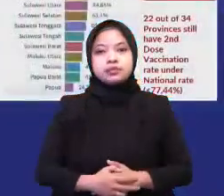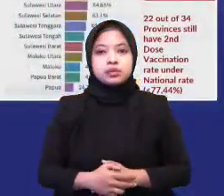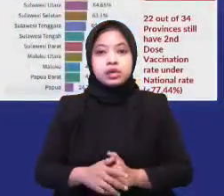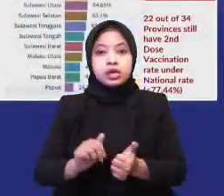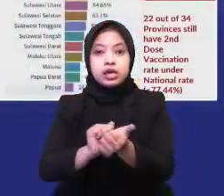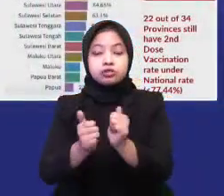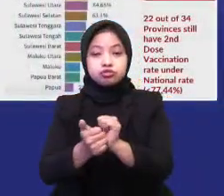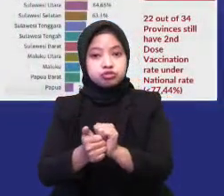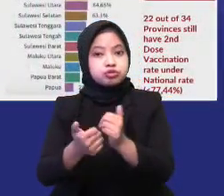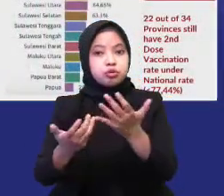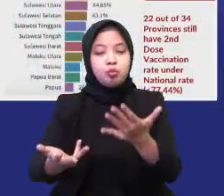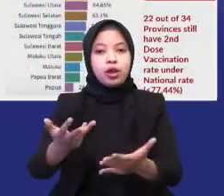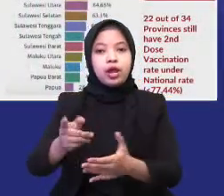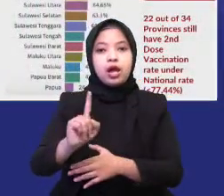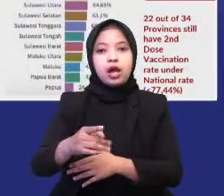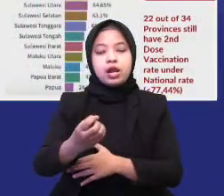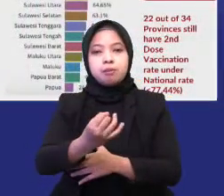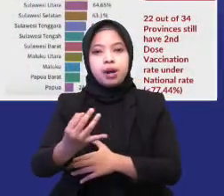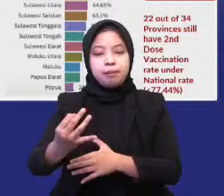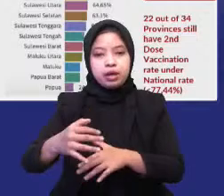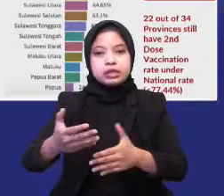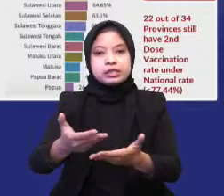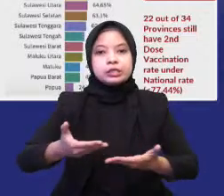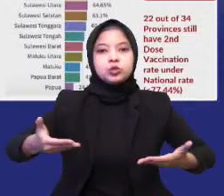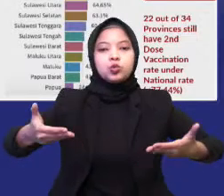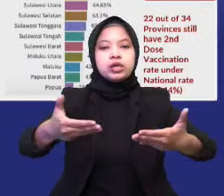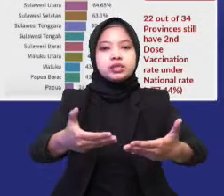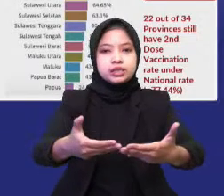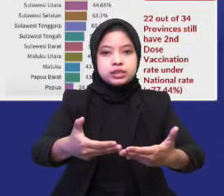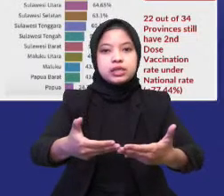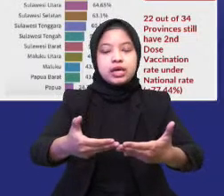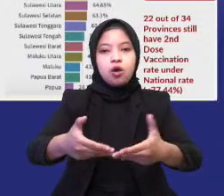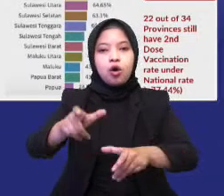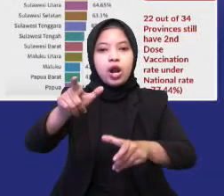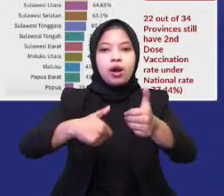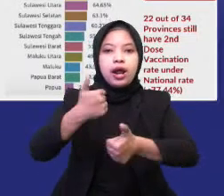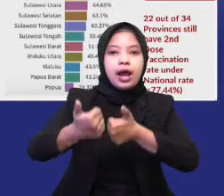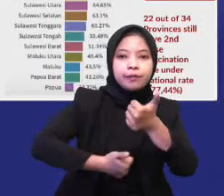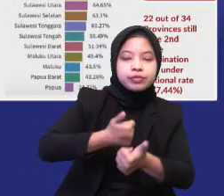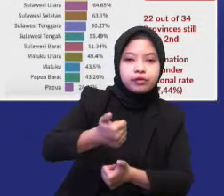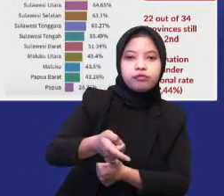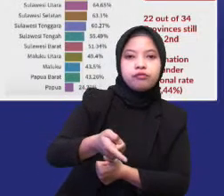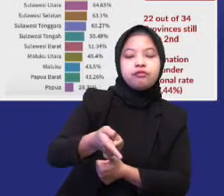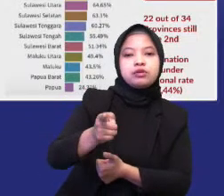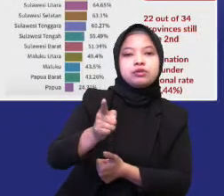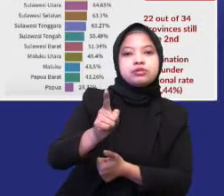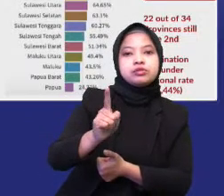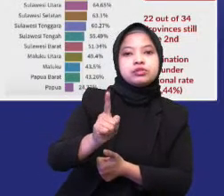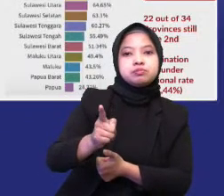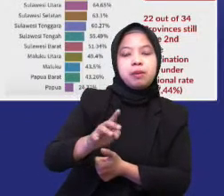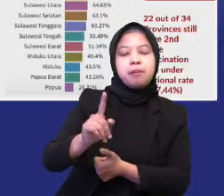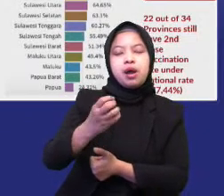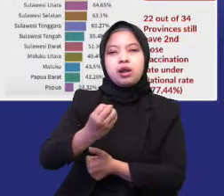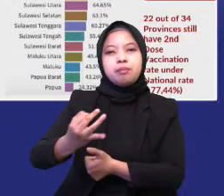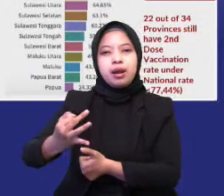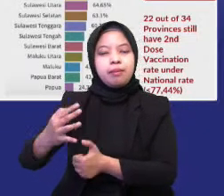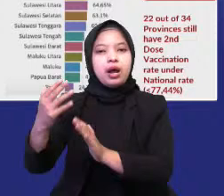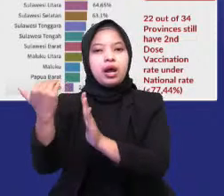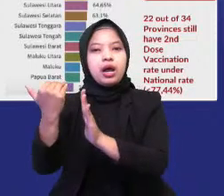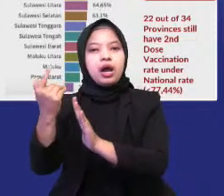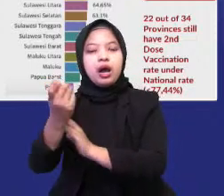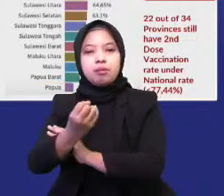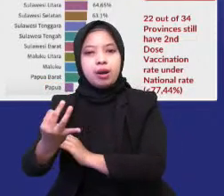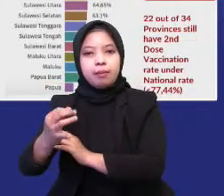be kept low by avoiding the addition of the positive people to a minimum and seeking cures for